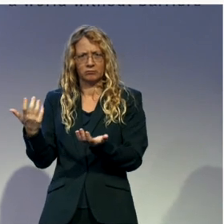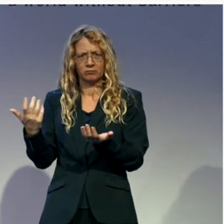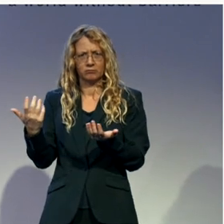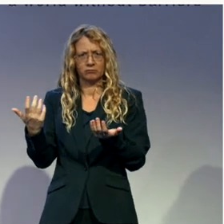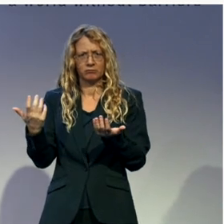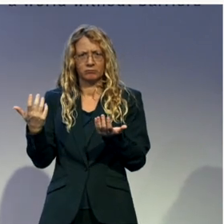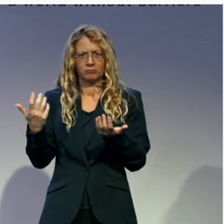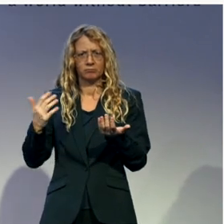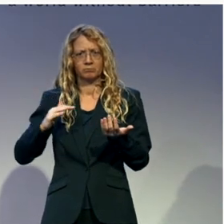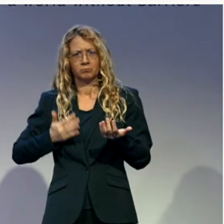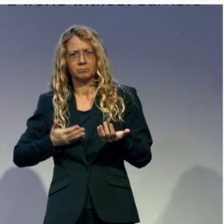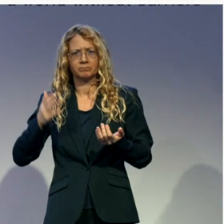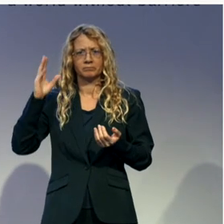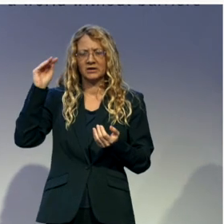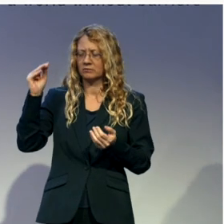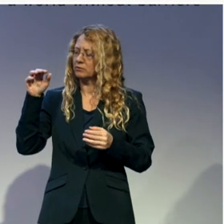Okay.